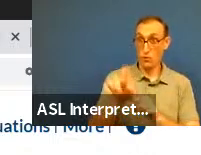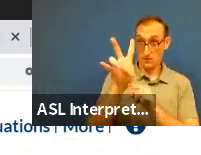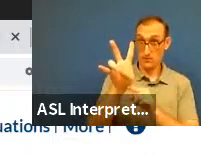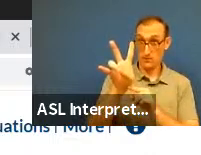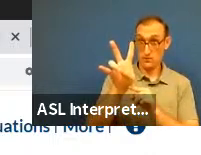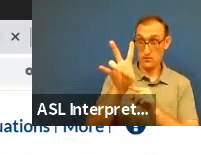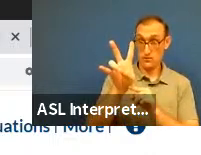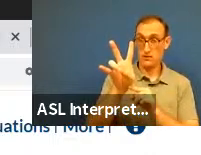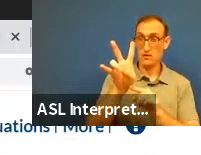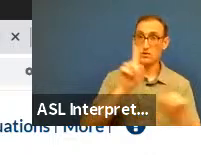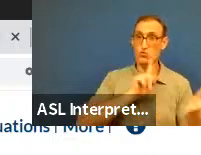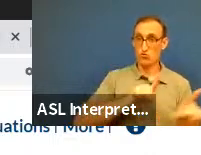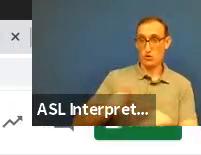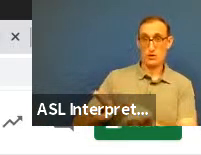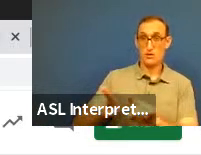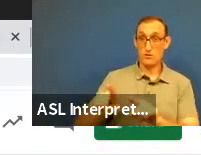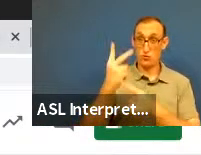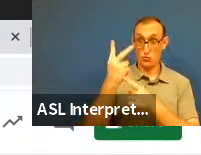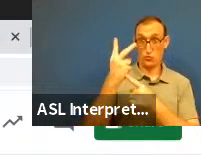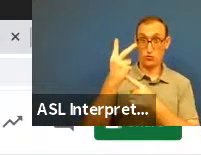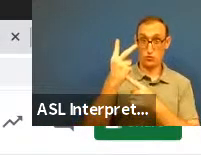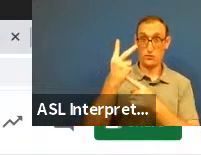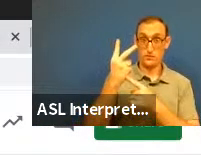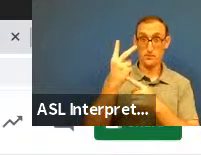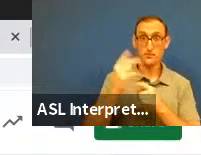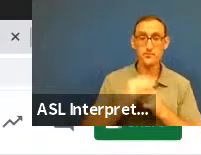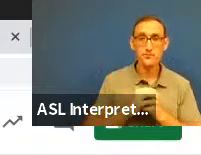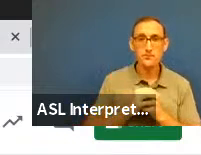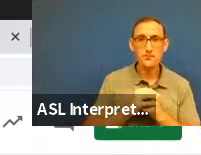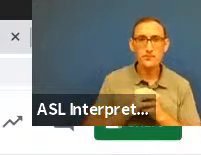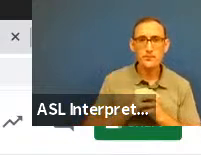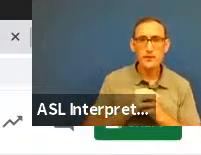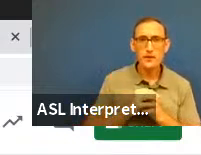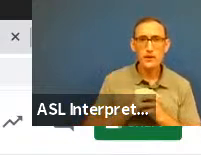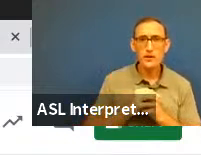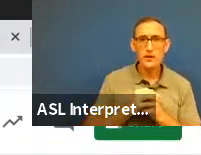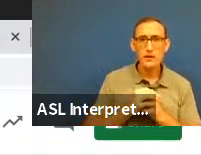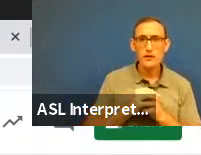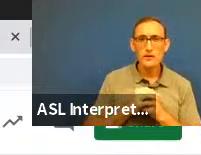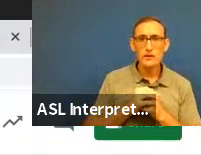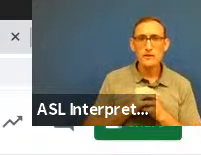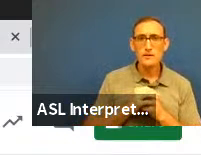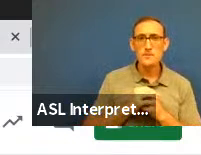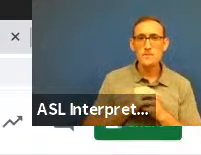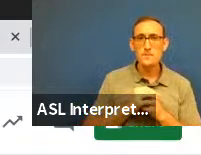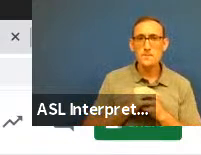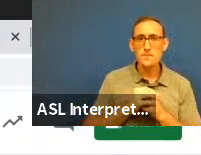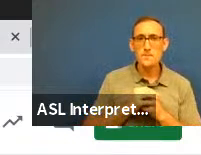2. Under standard 1.7, Directive 2,